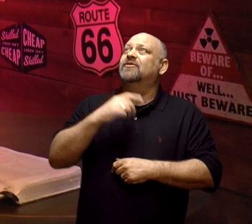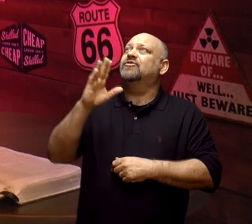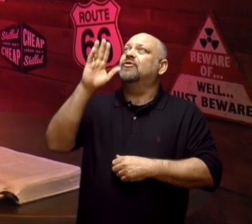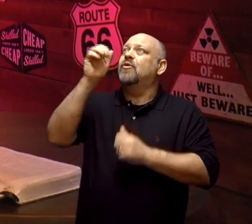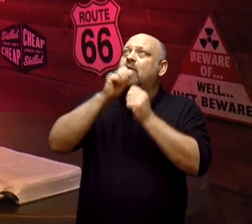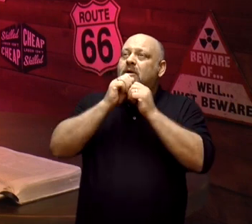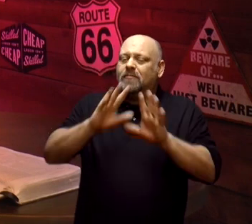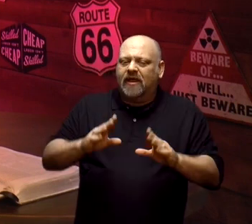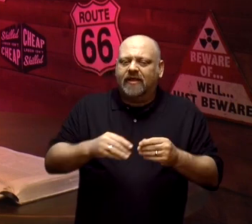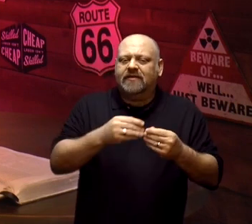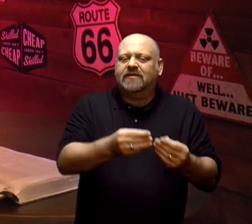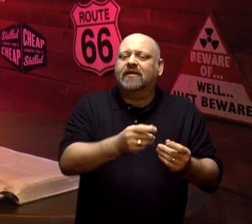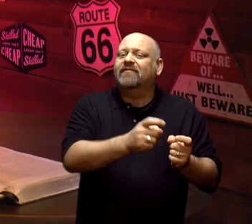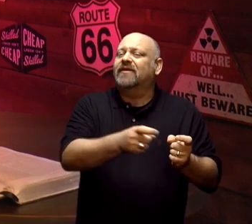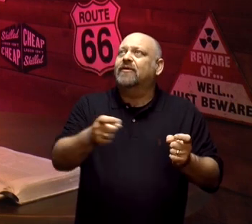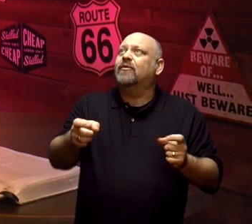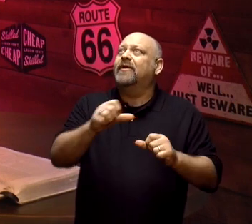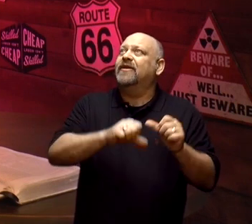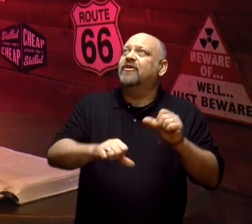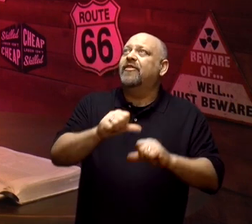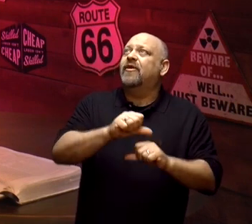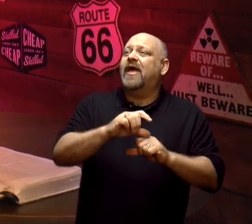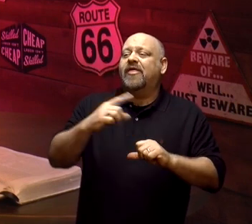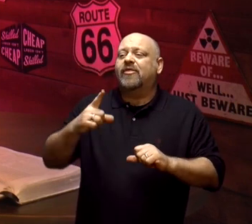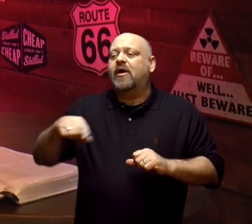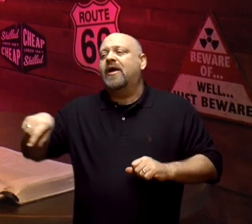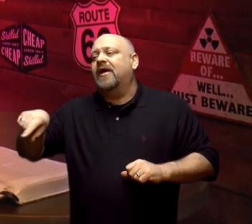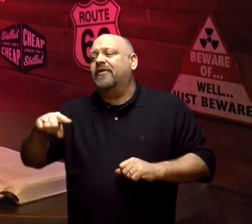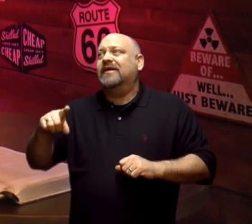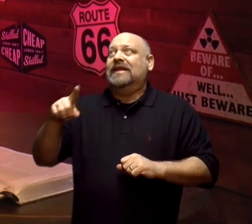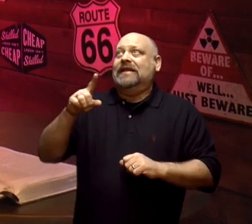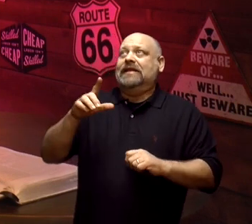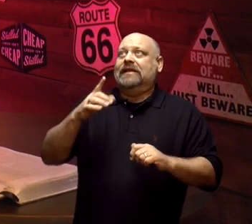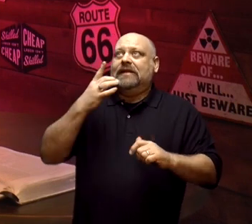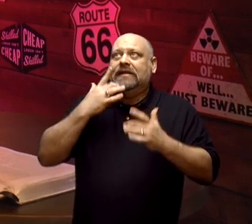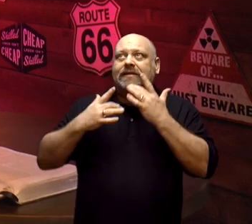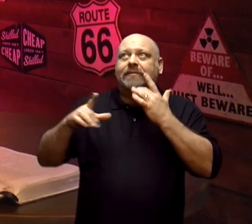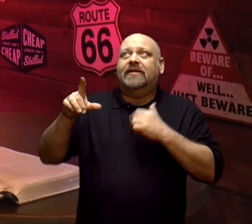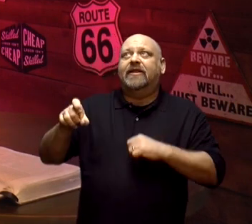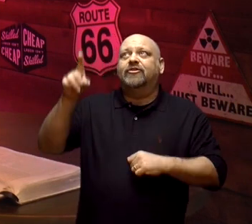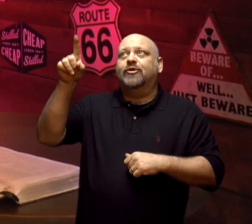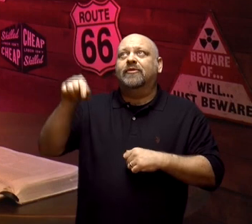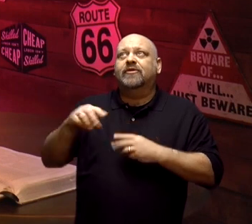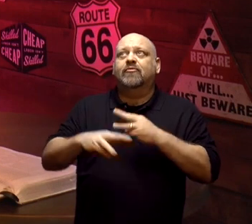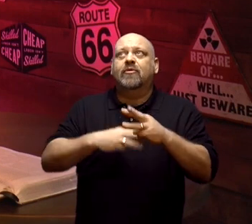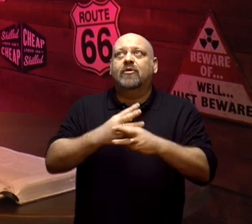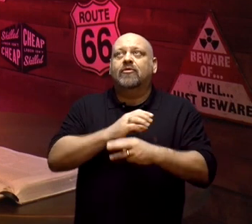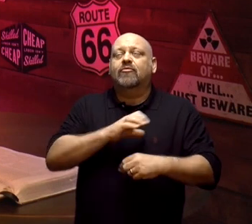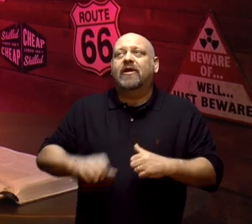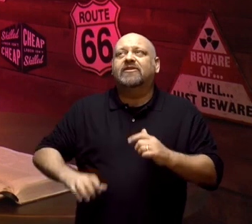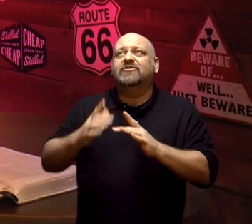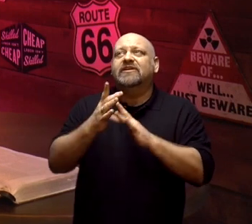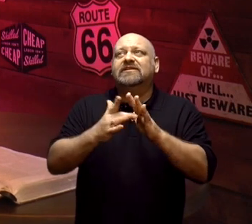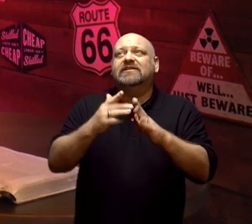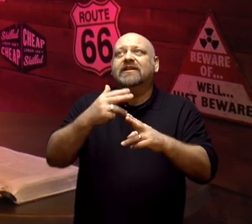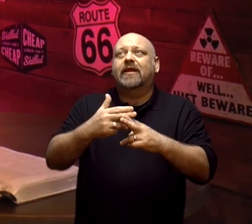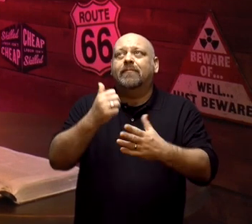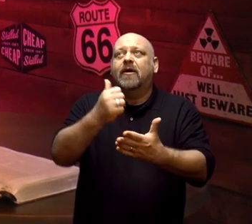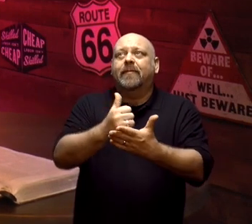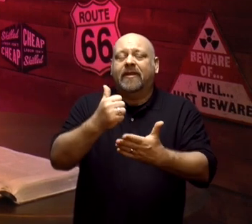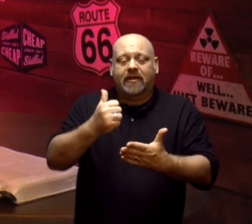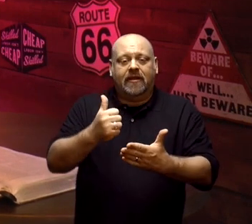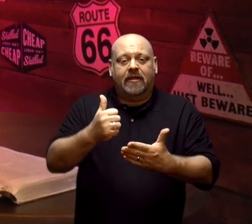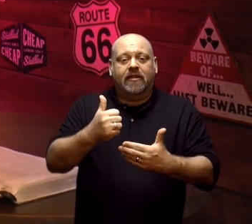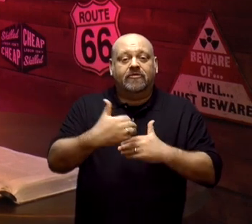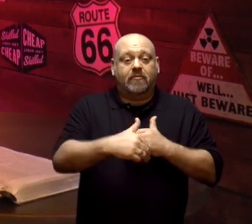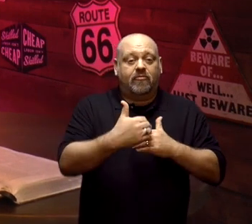your blessings toward one another and those who desperately need you in this world. In Christ Jesus' name, amen.